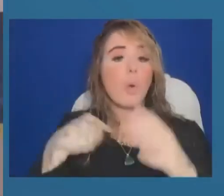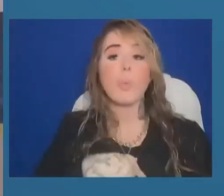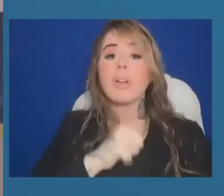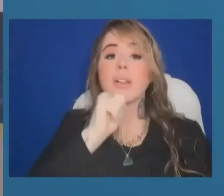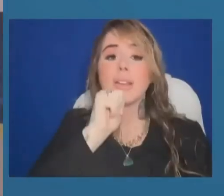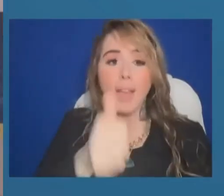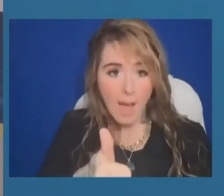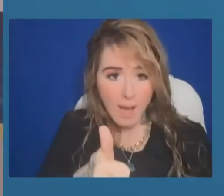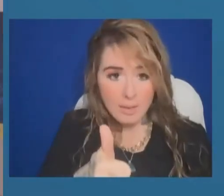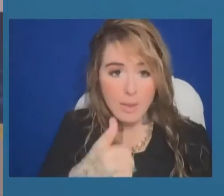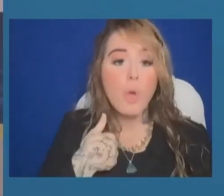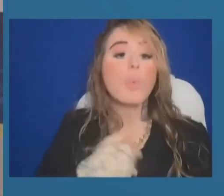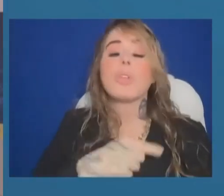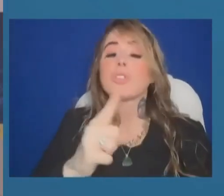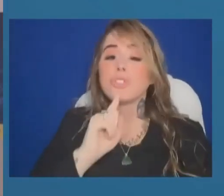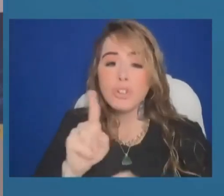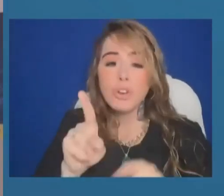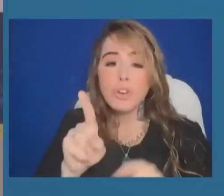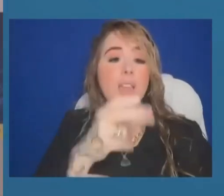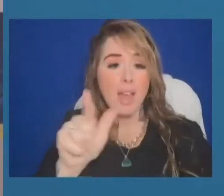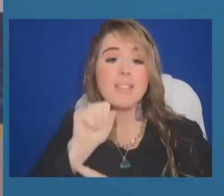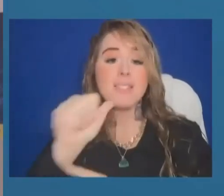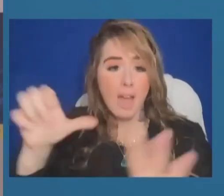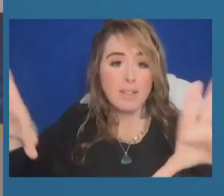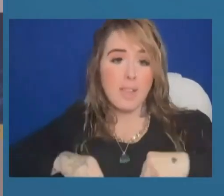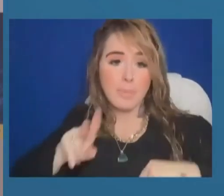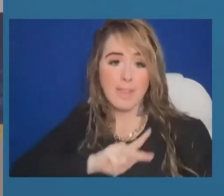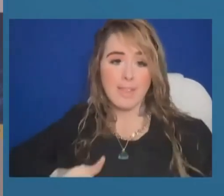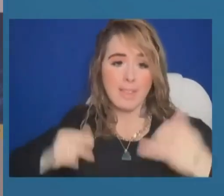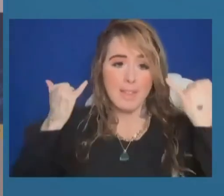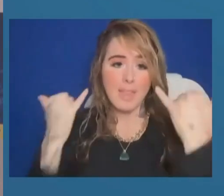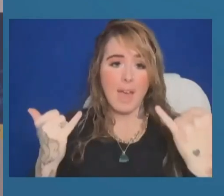we sure as hell are not going to start now.